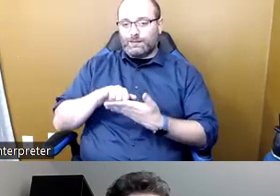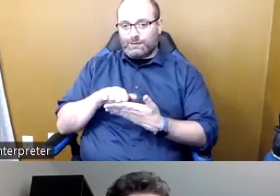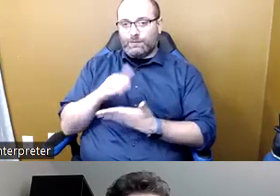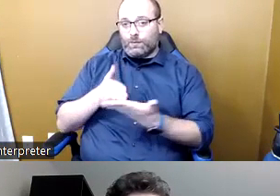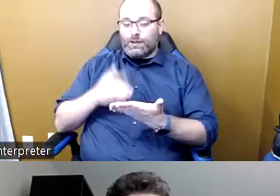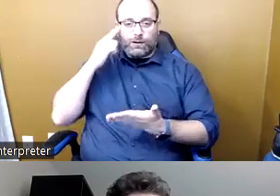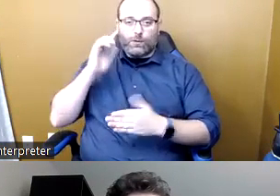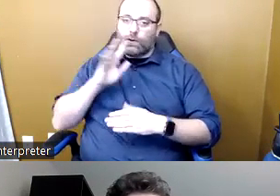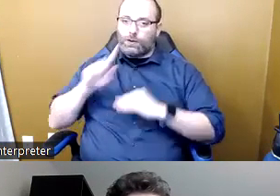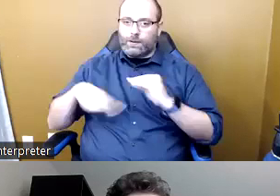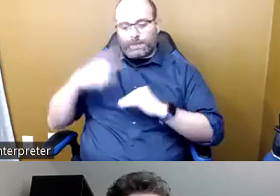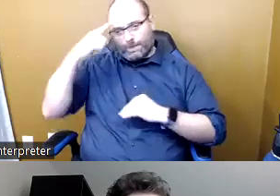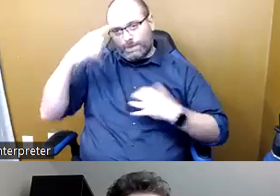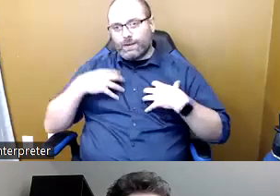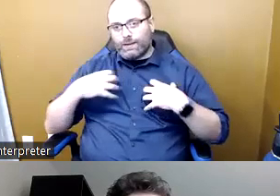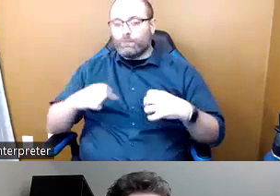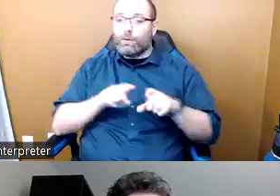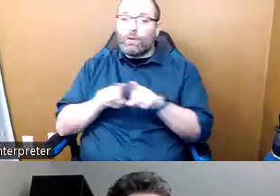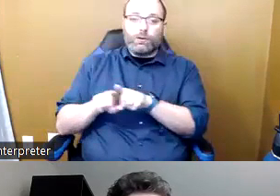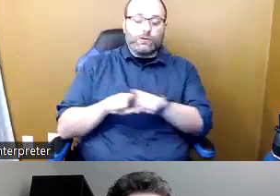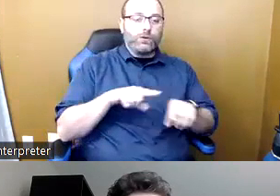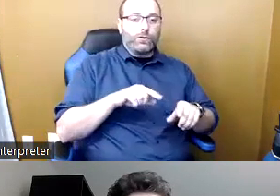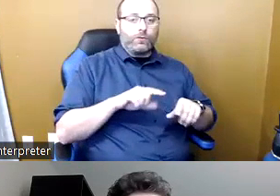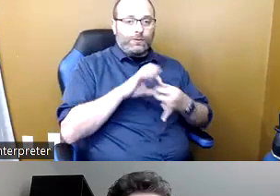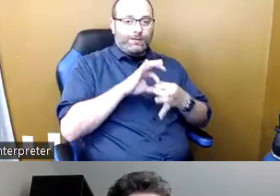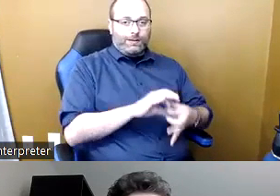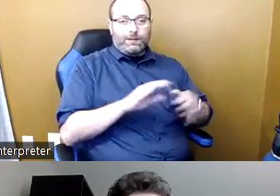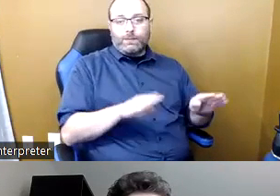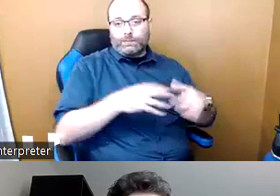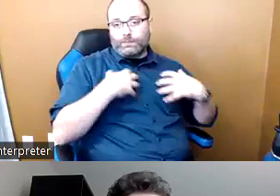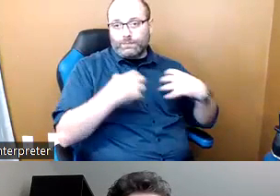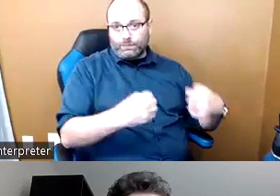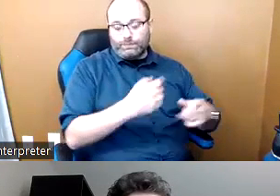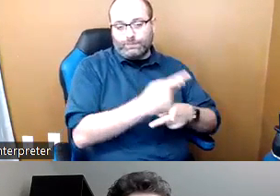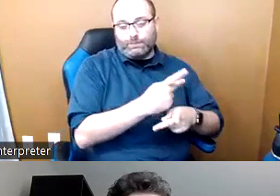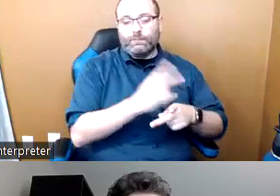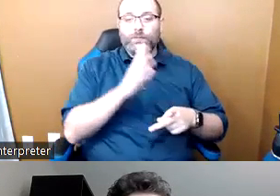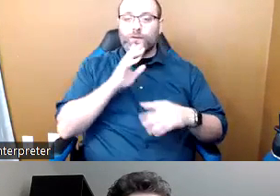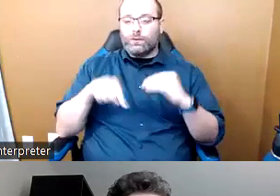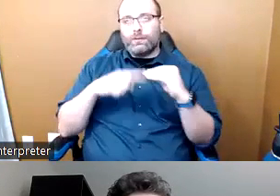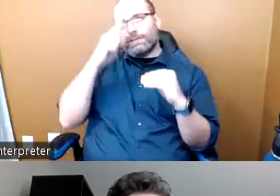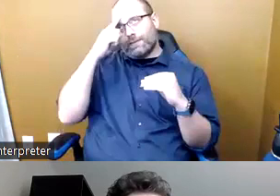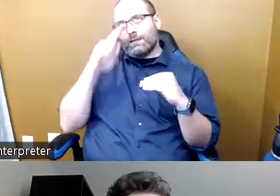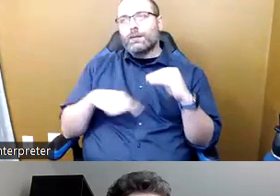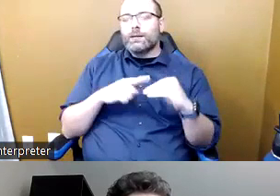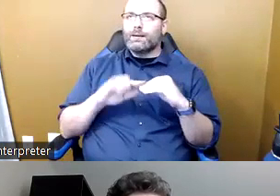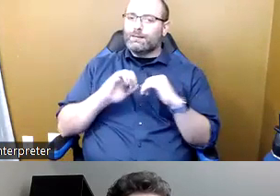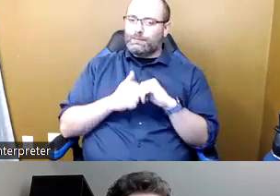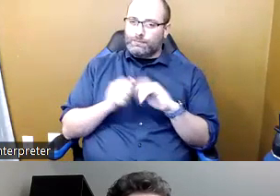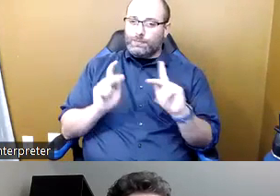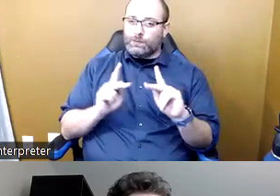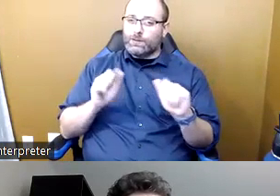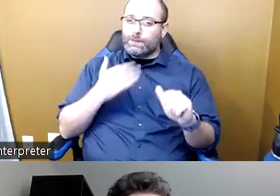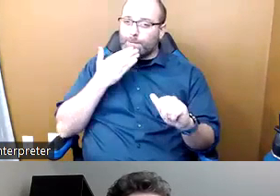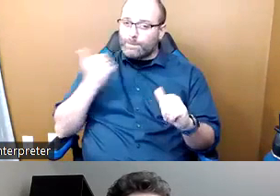mental health, but also in behavioral health care, just thinking about how can people best